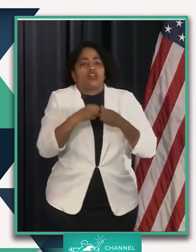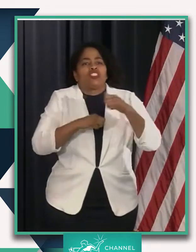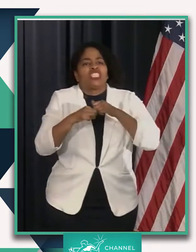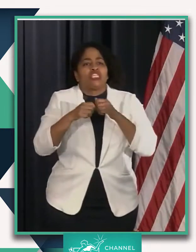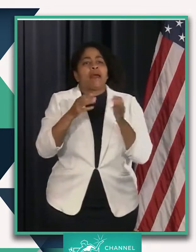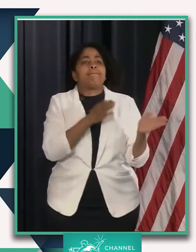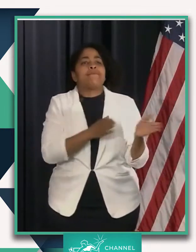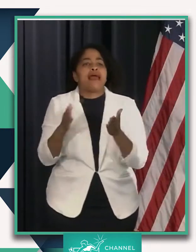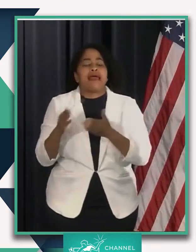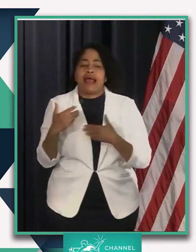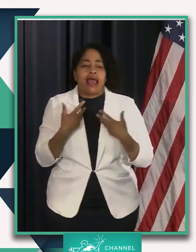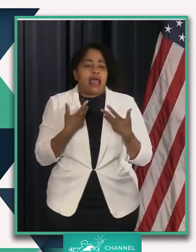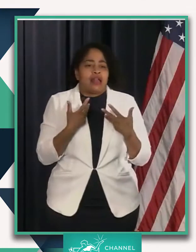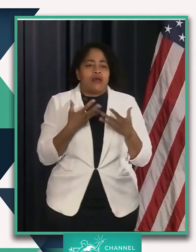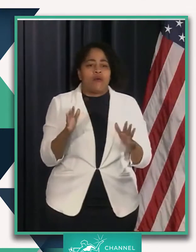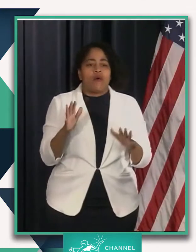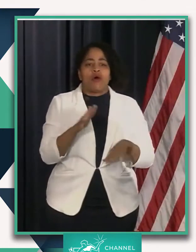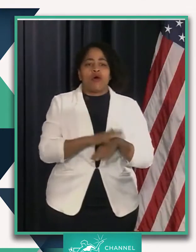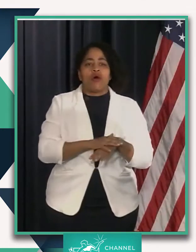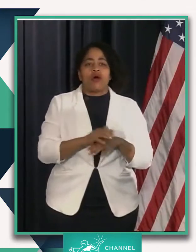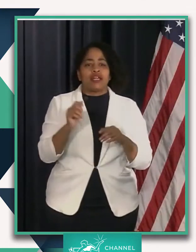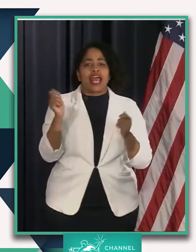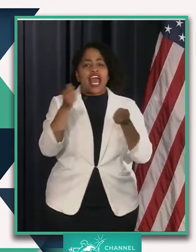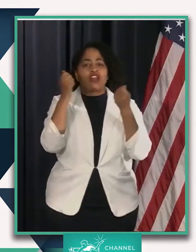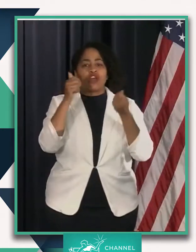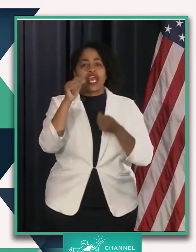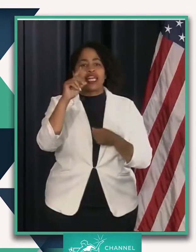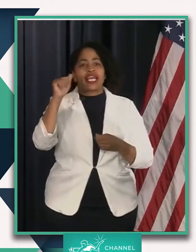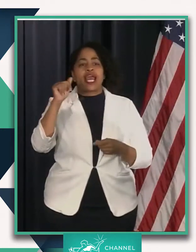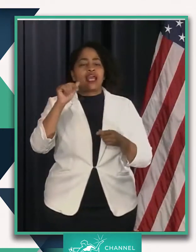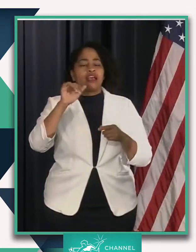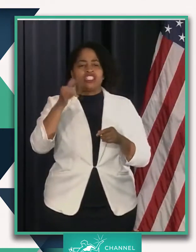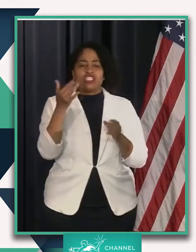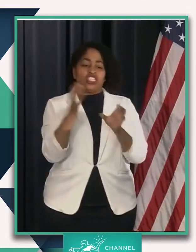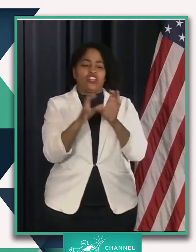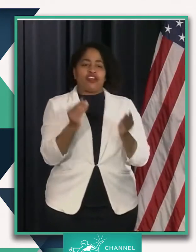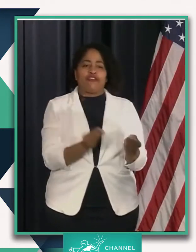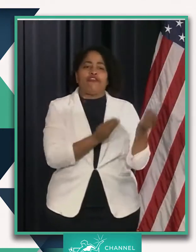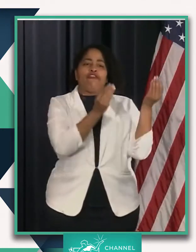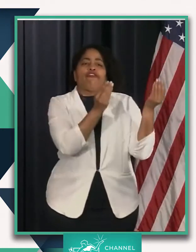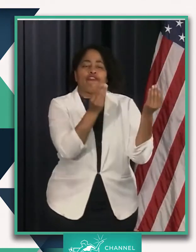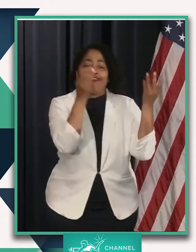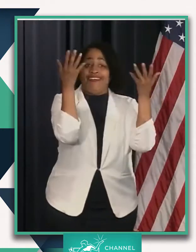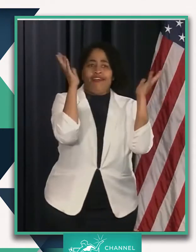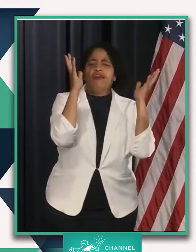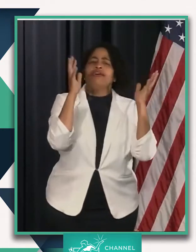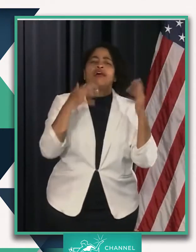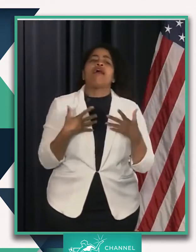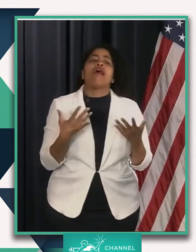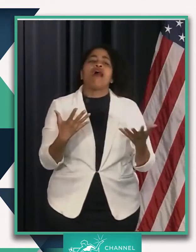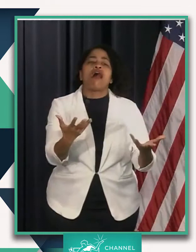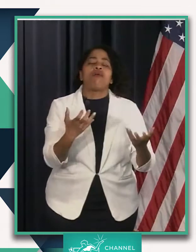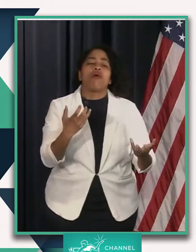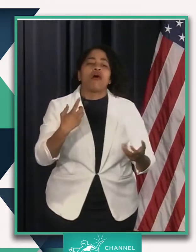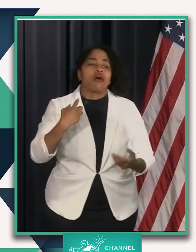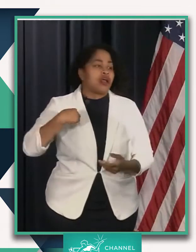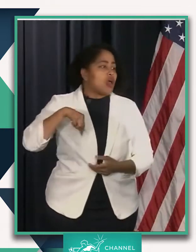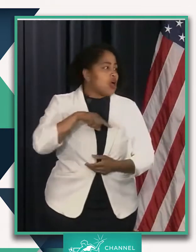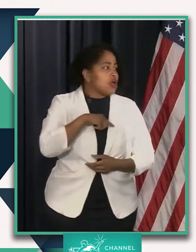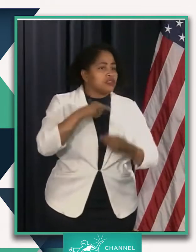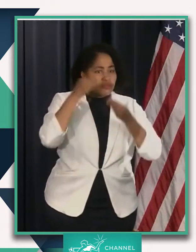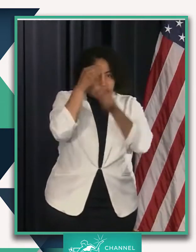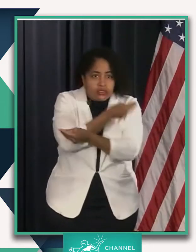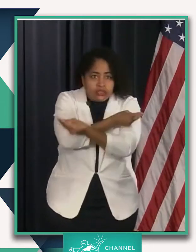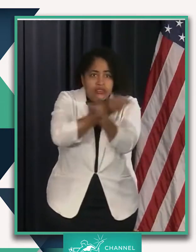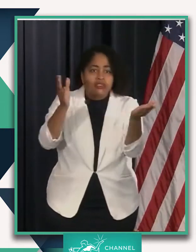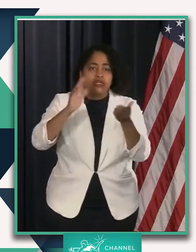don't want, on the anniversary of the ADA, just to do a certificate. I want us to tell the community